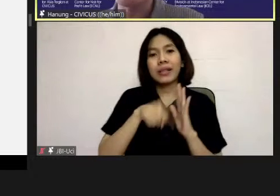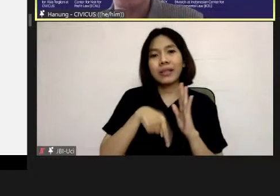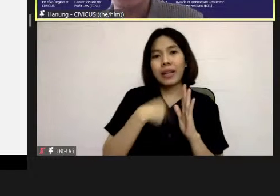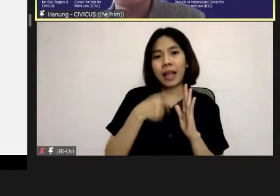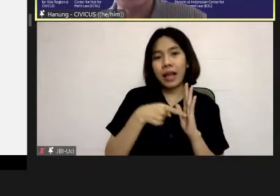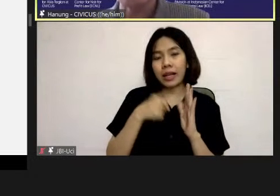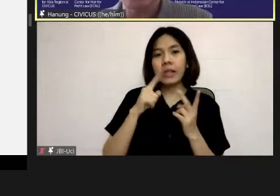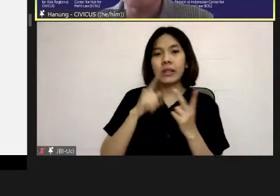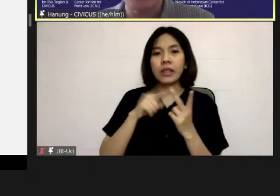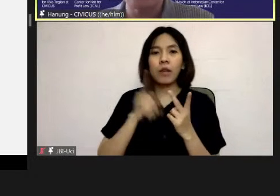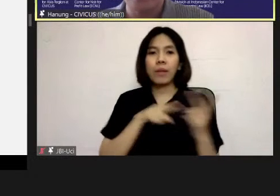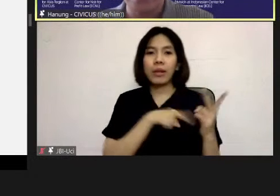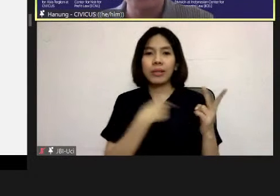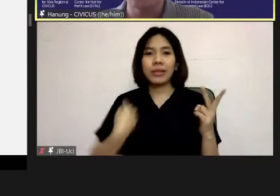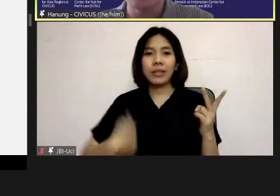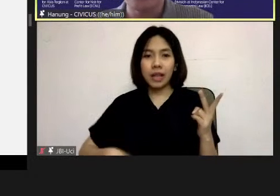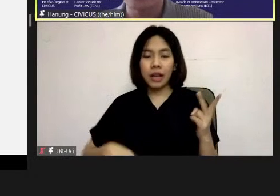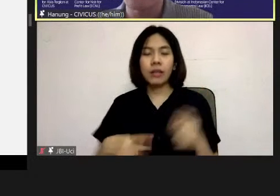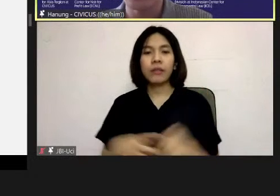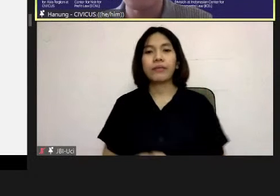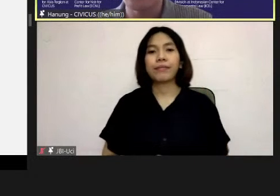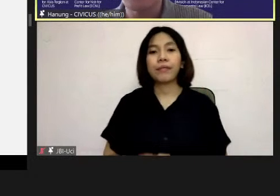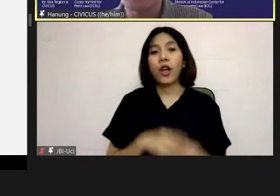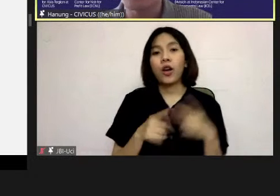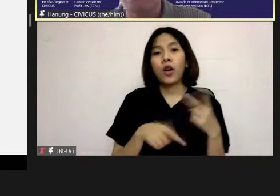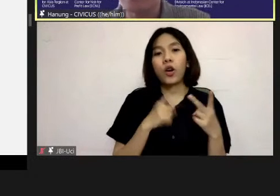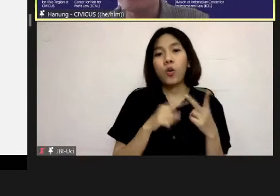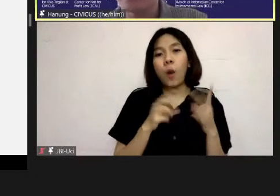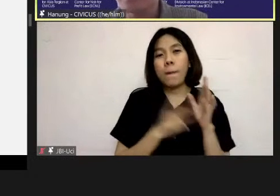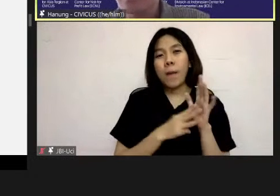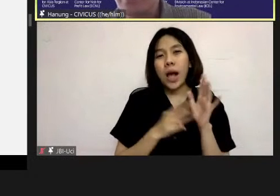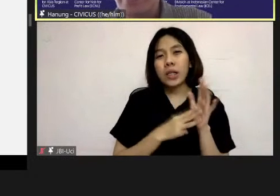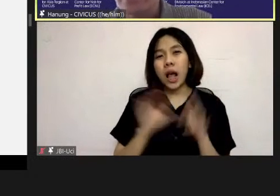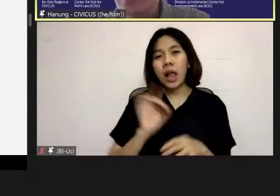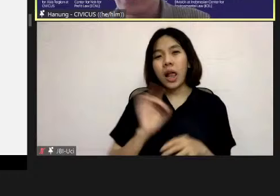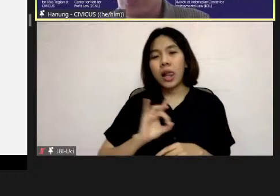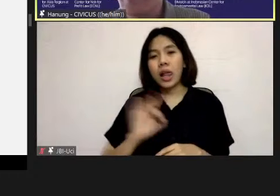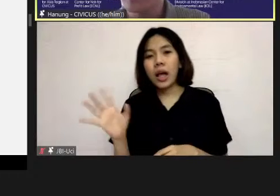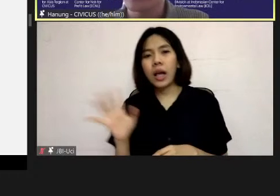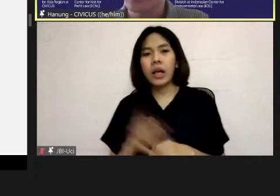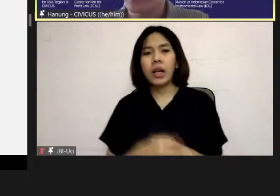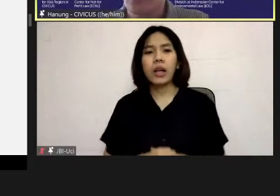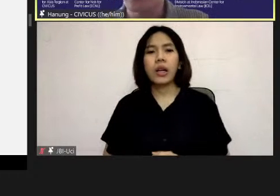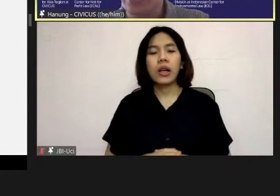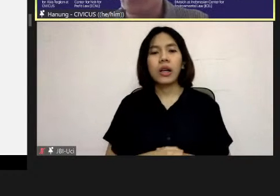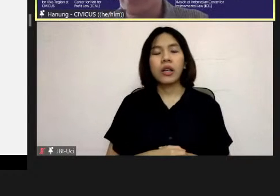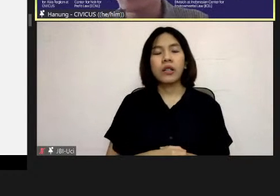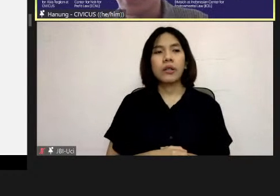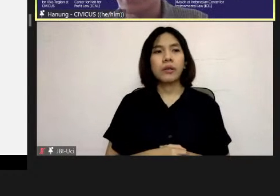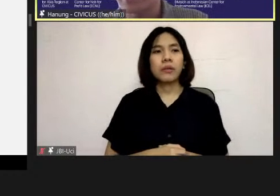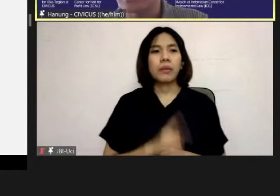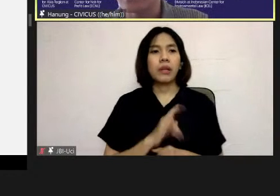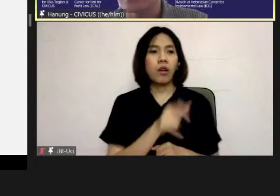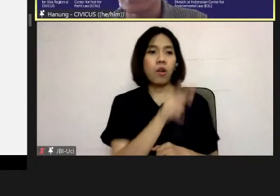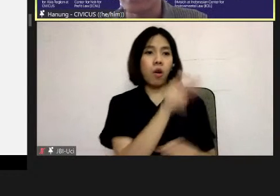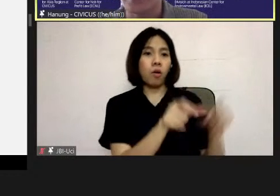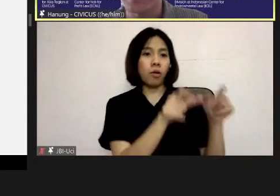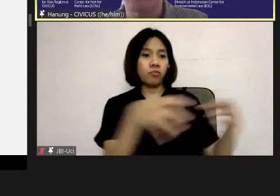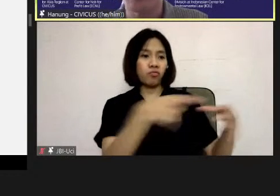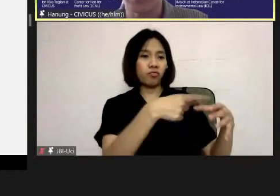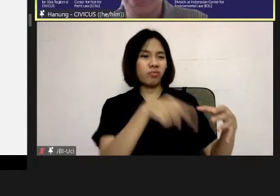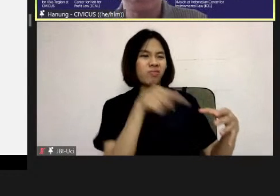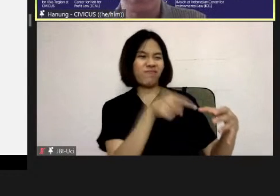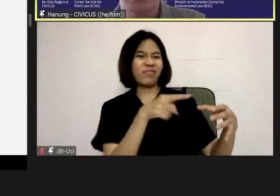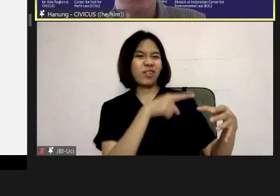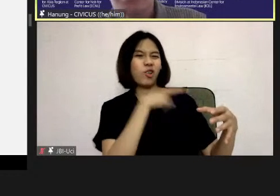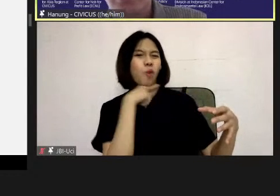I believe we all know about how the activists in the Philippines labeled as communist or terrorists by the regime